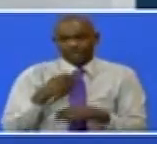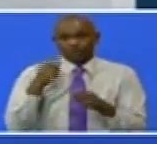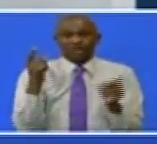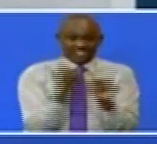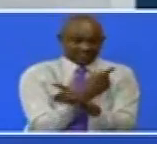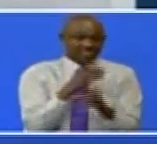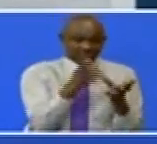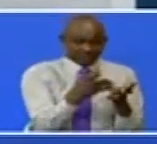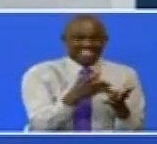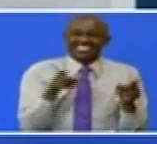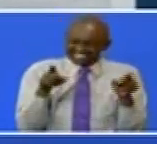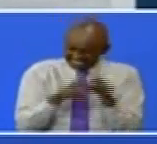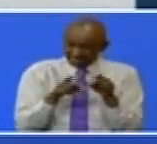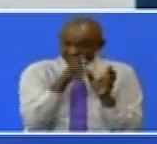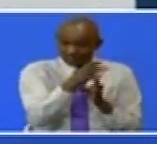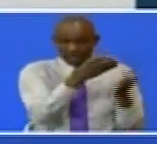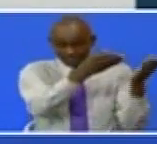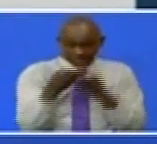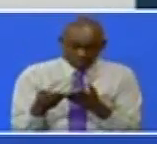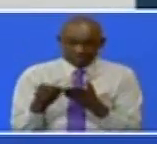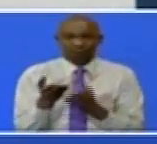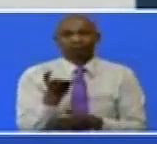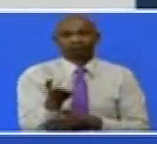aircraft to Oman Air, the same carrier that brought its London Heathrow landing.